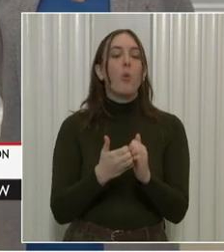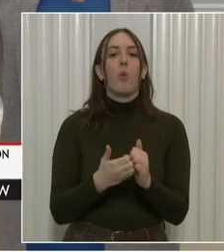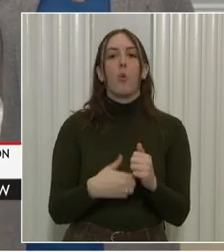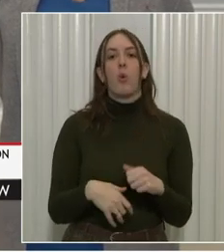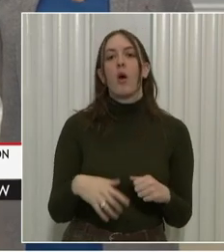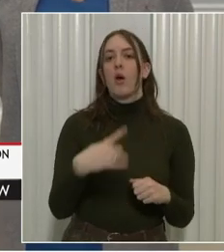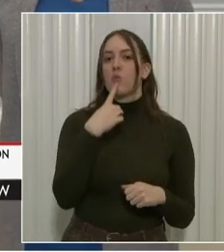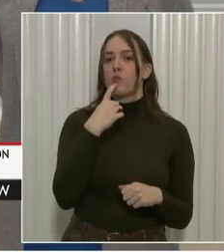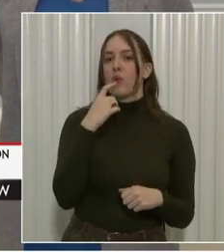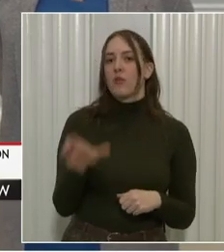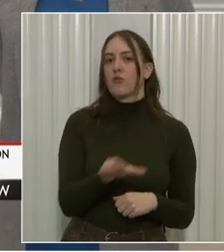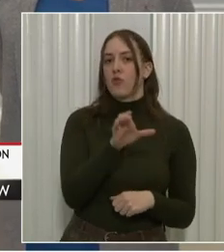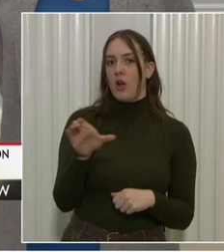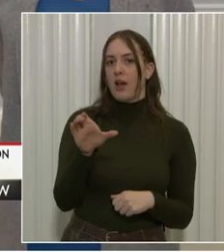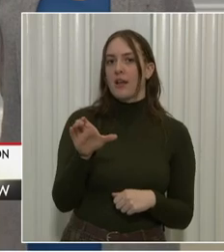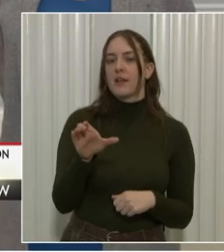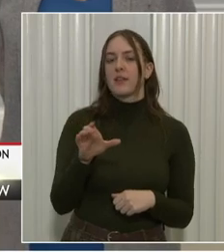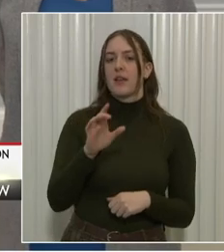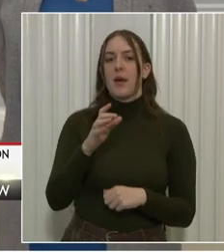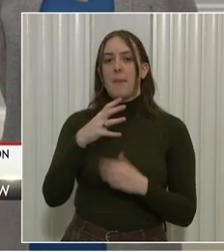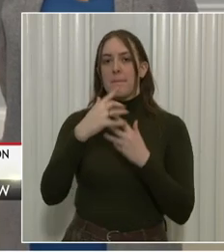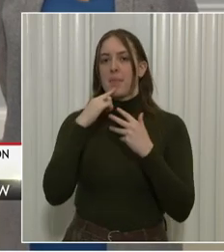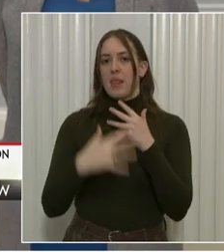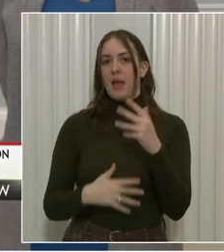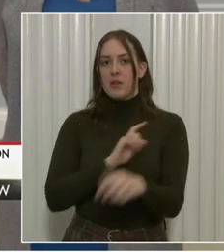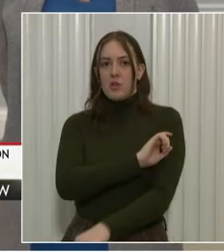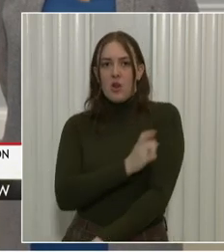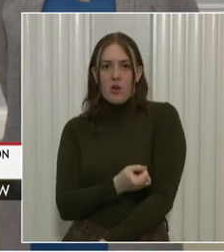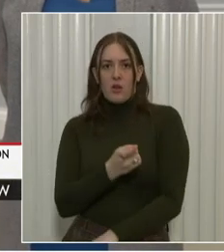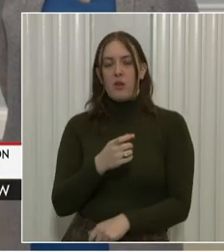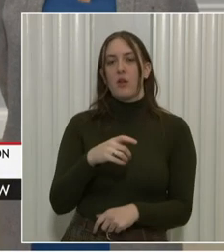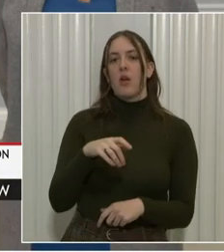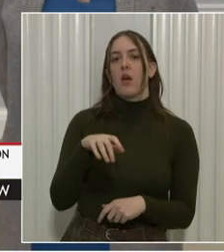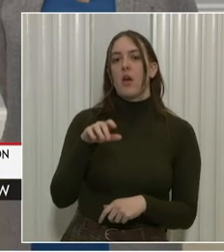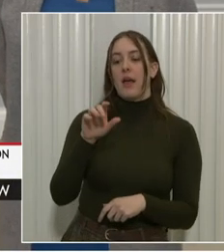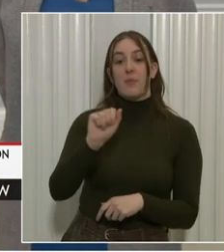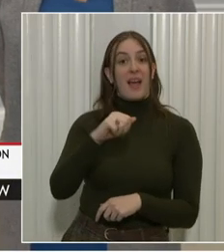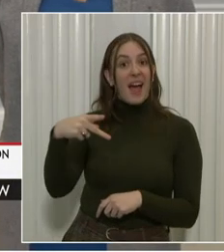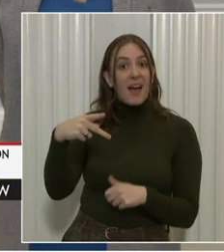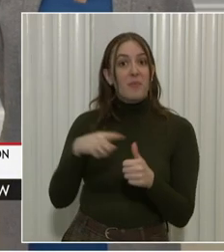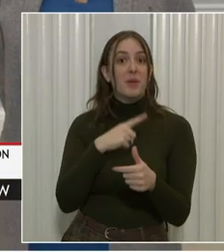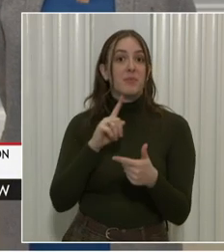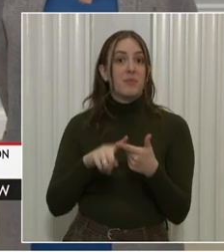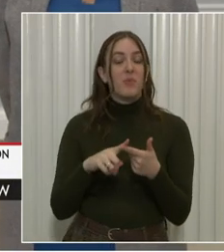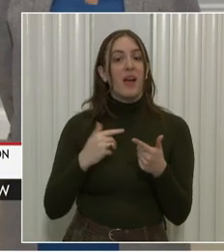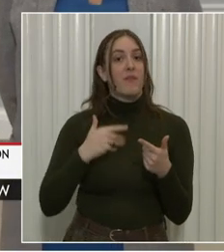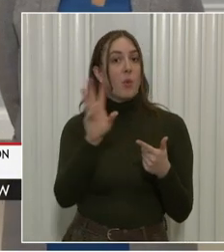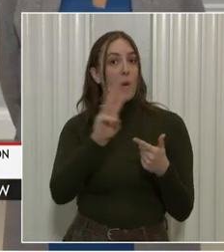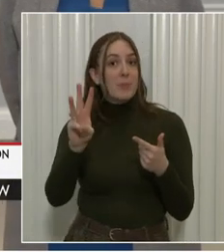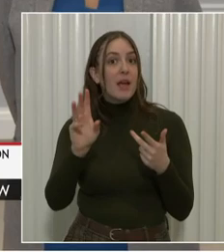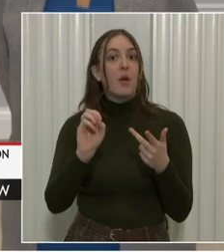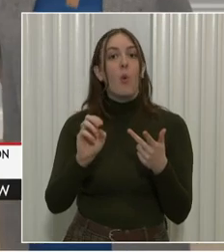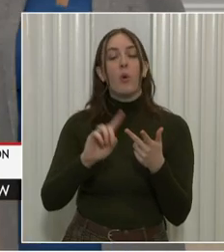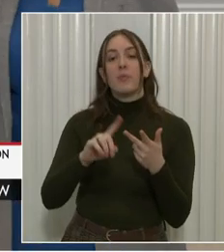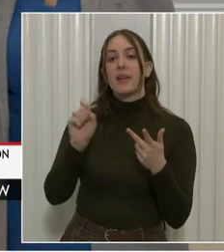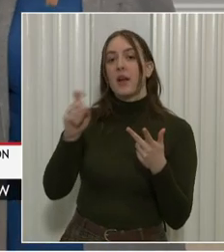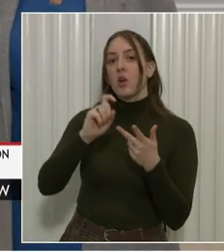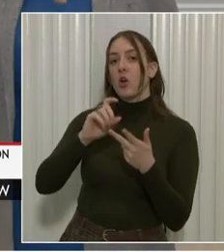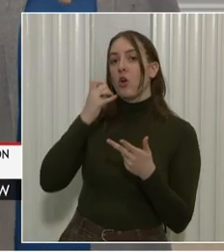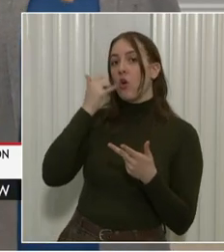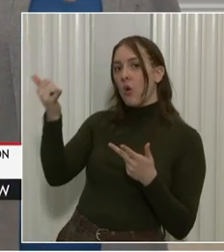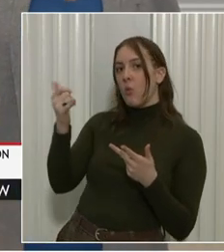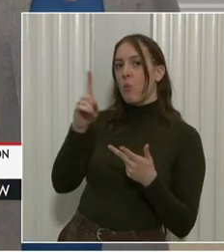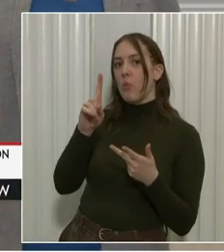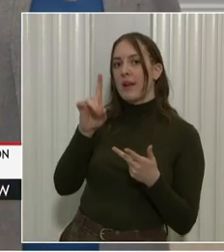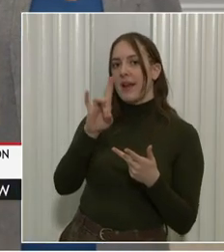Blood Donor app. You can go online to redcrossblood.org, or you can call 1-800-RED-CROSS. And